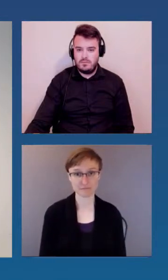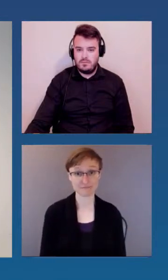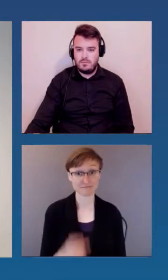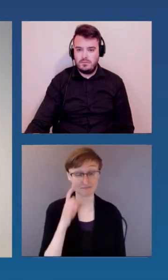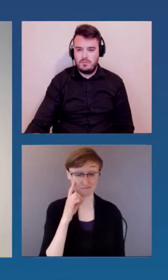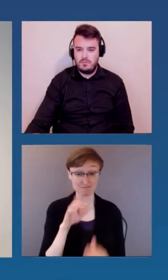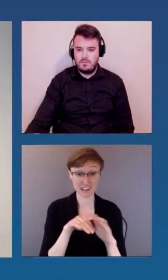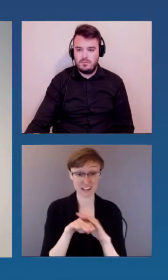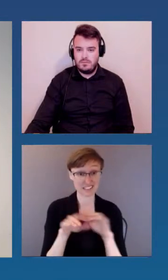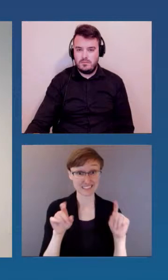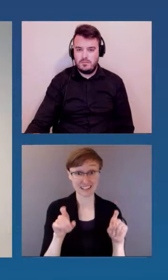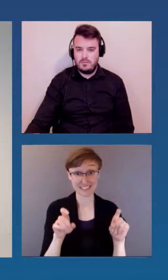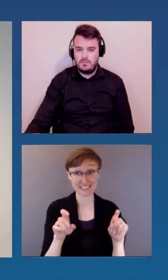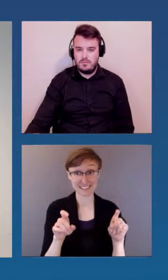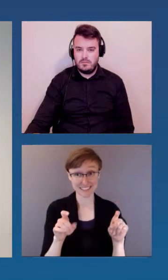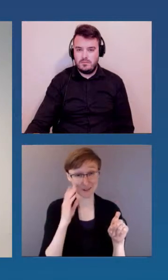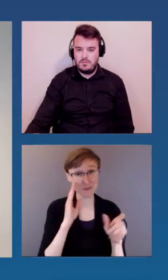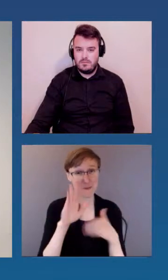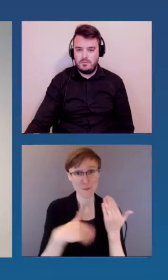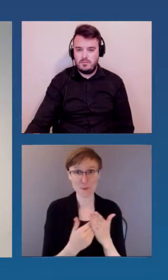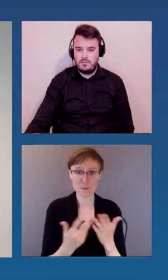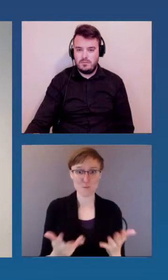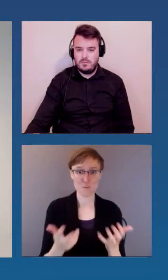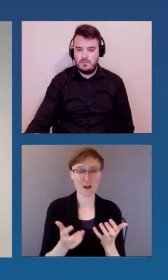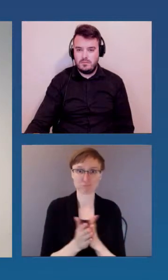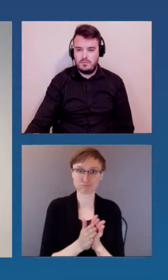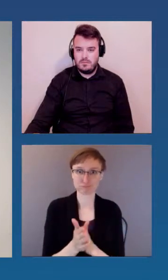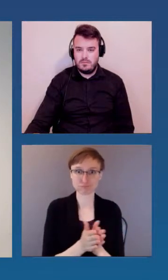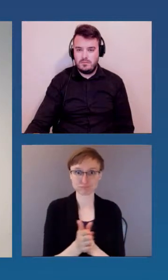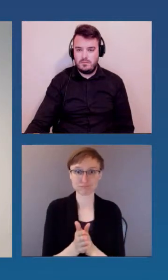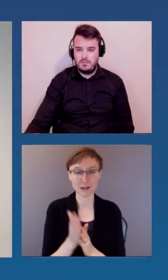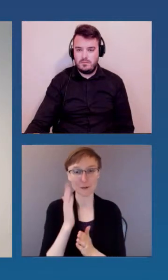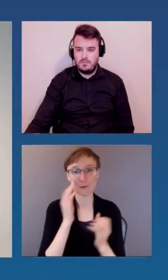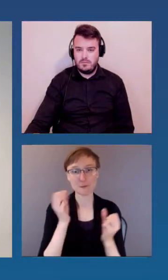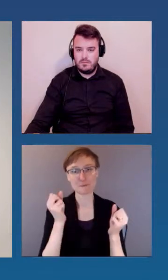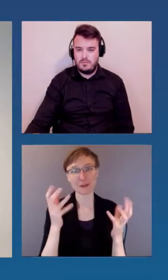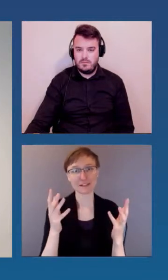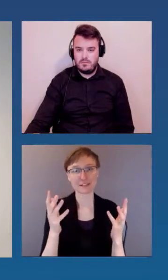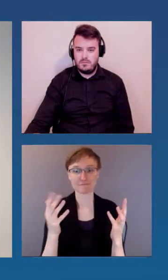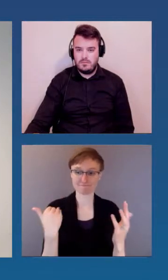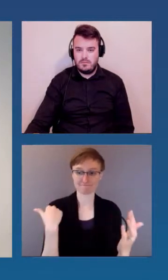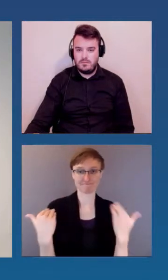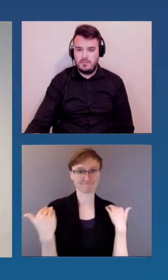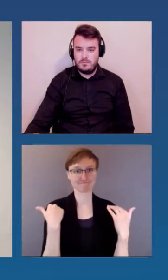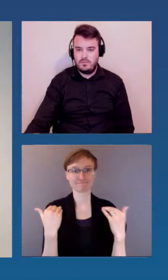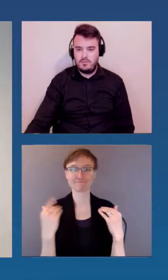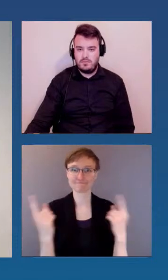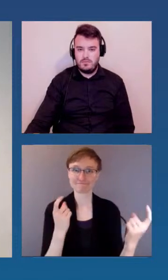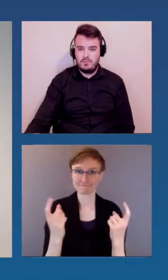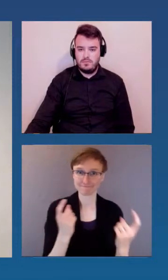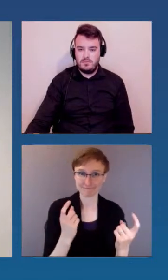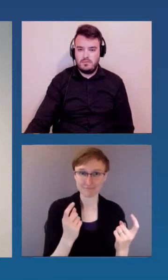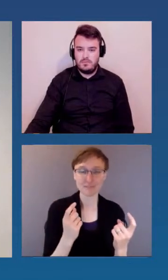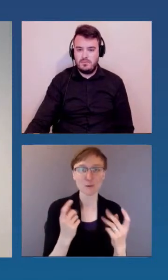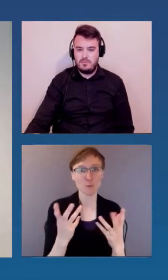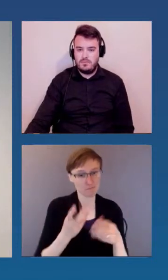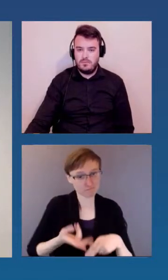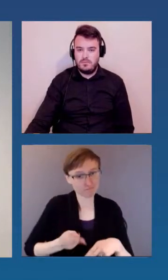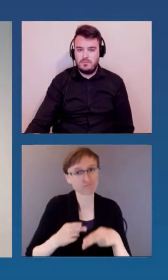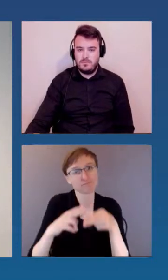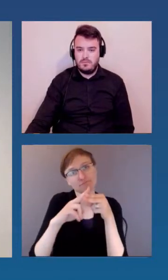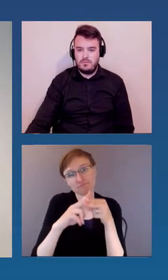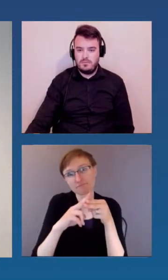colleges and universities. We'll have dedicated outbreak teams that cross institutions to make sure we're coordinated and